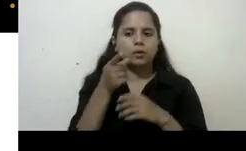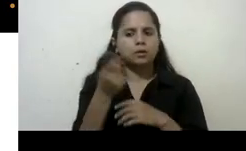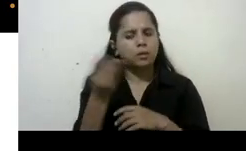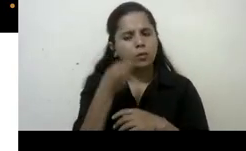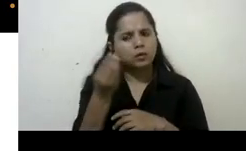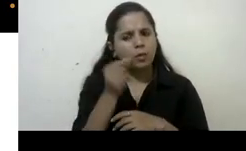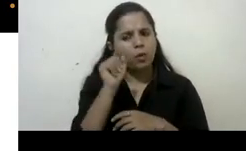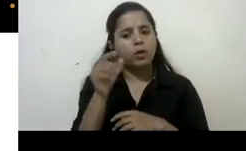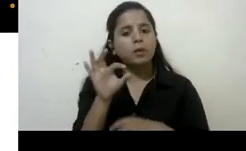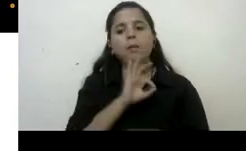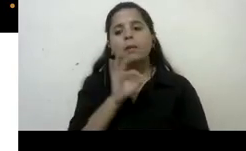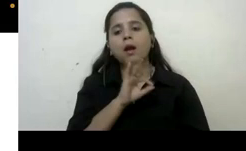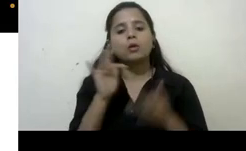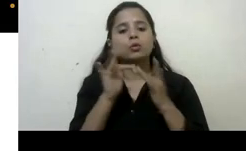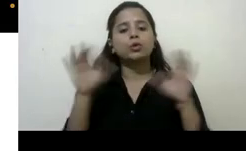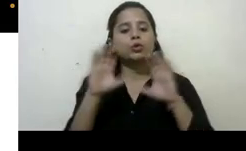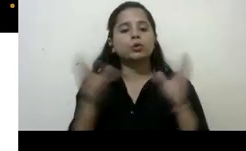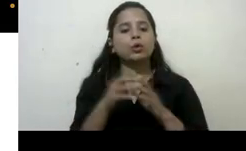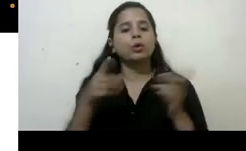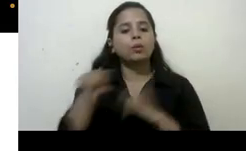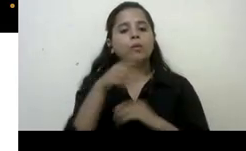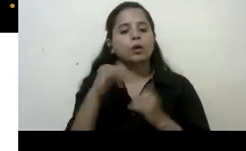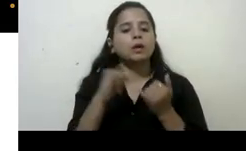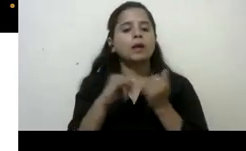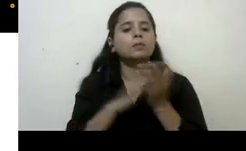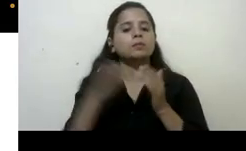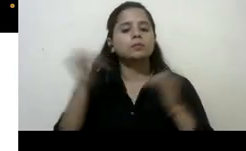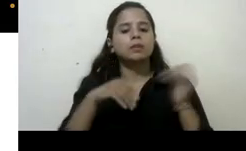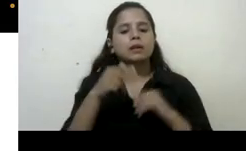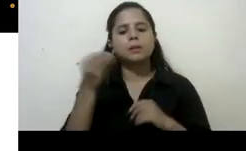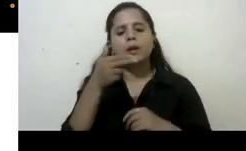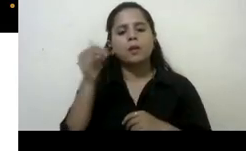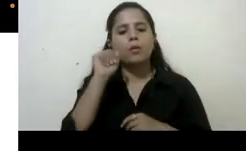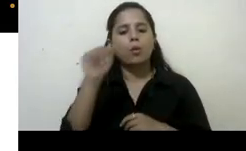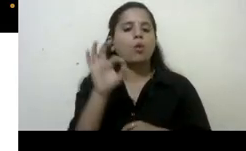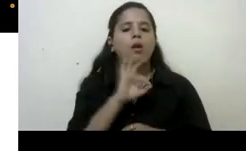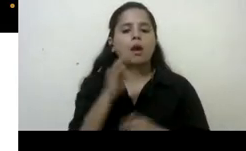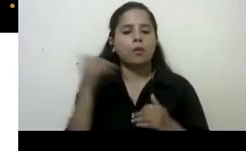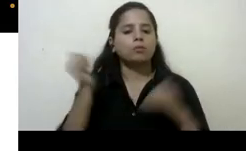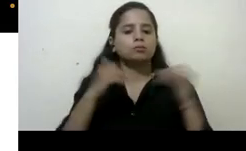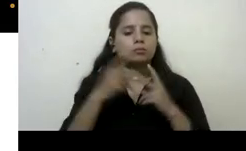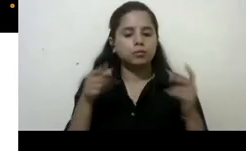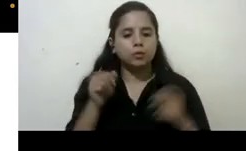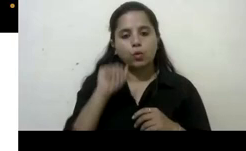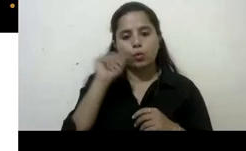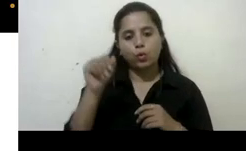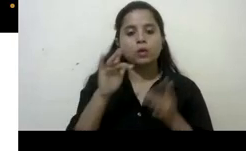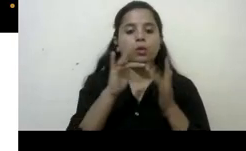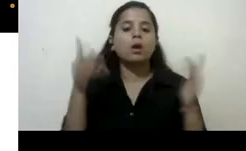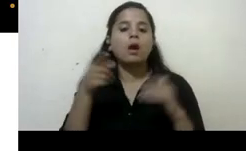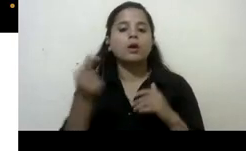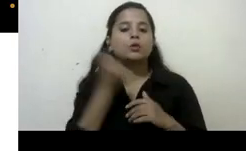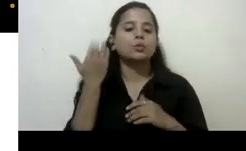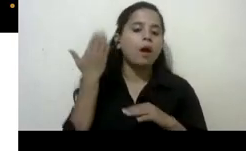of your favorite virtual teacher groups on social media? You can name some of your favorite virtual teacher groups that you have